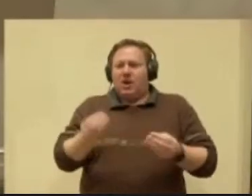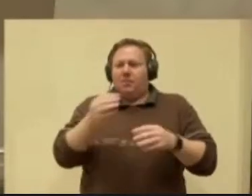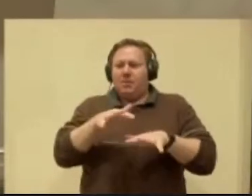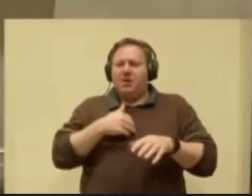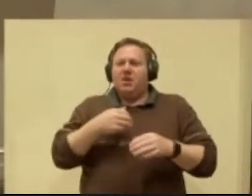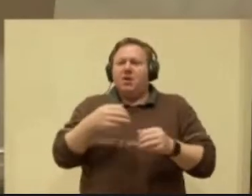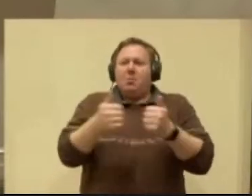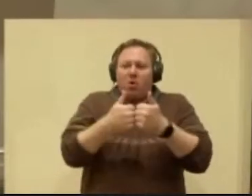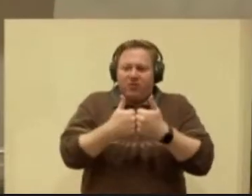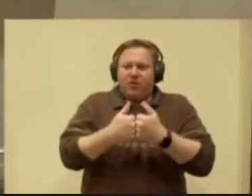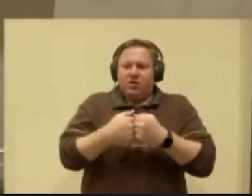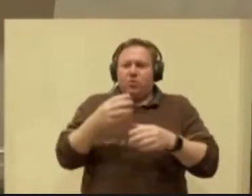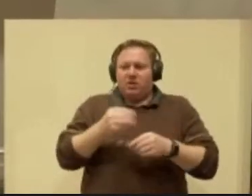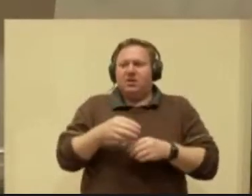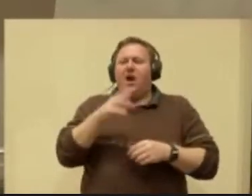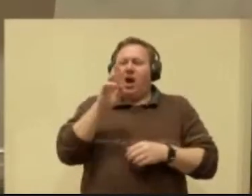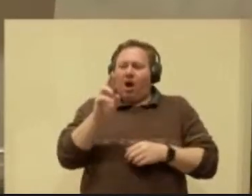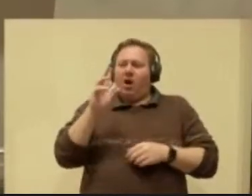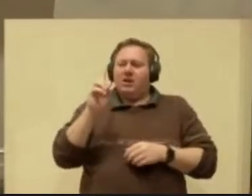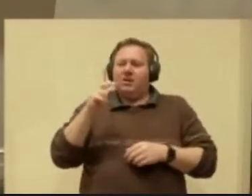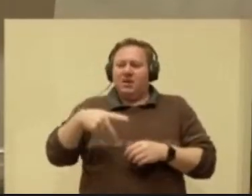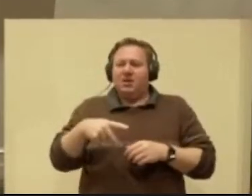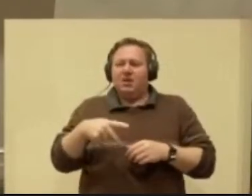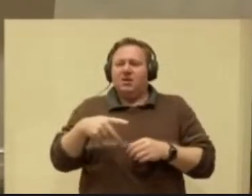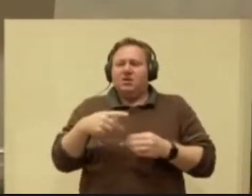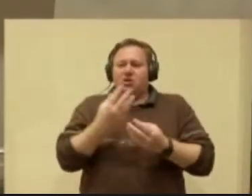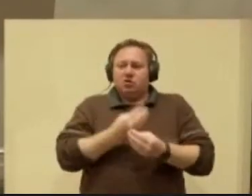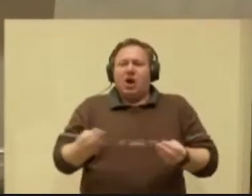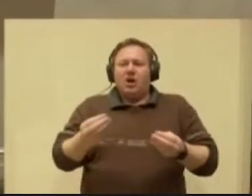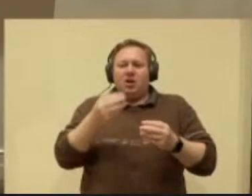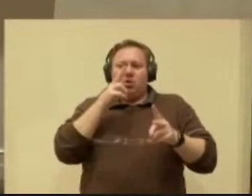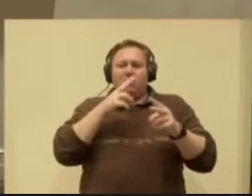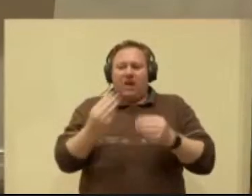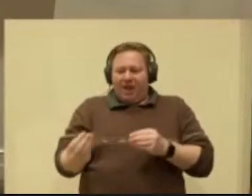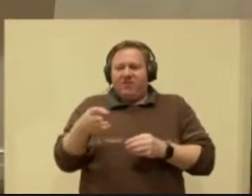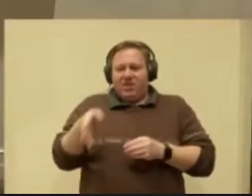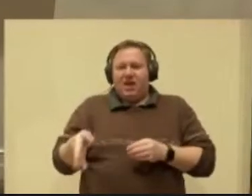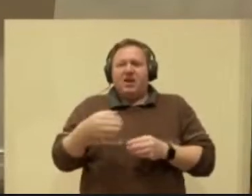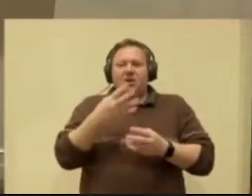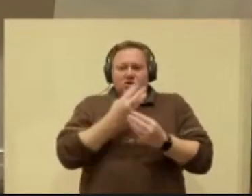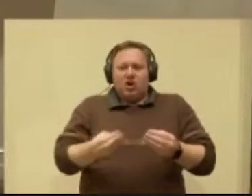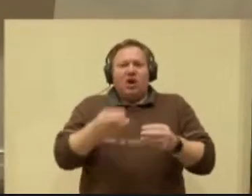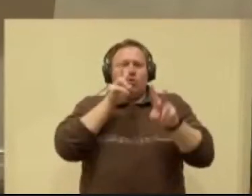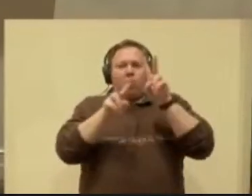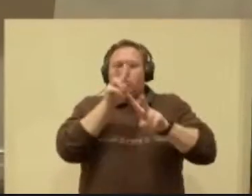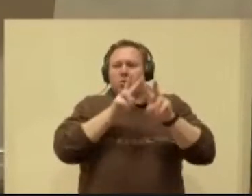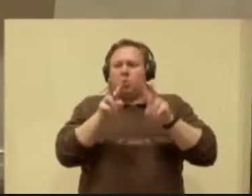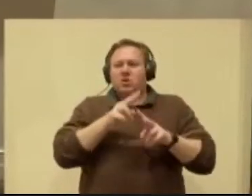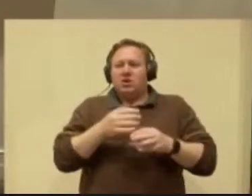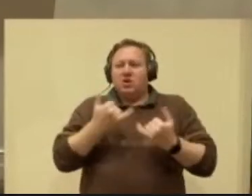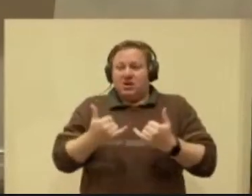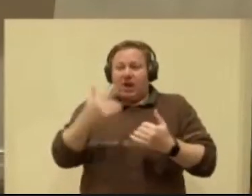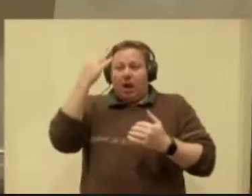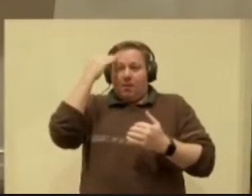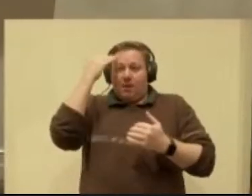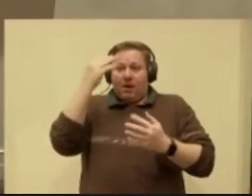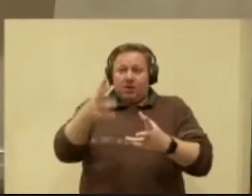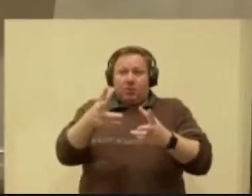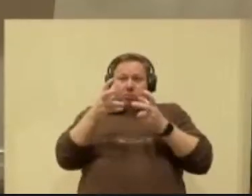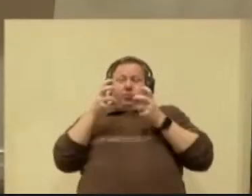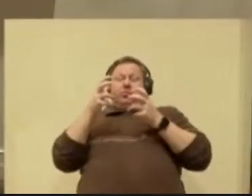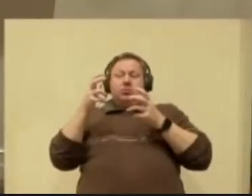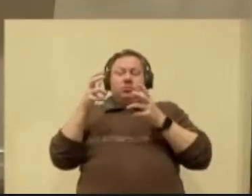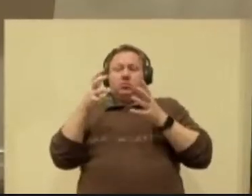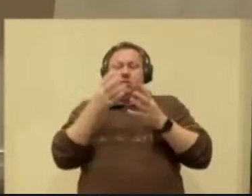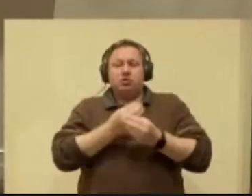sorts of things in the household whilst the child is watching now we are contaminating that mind of the